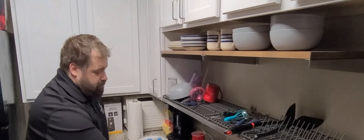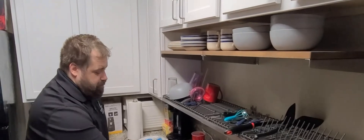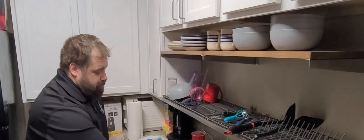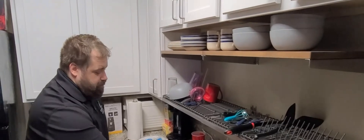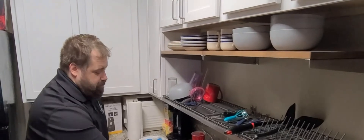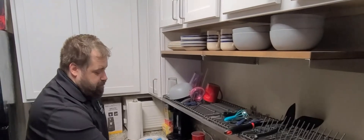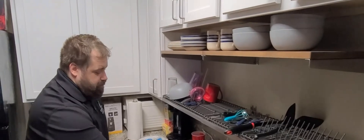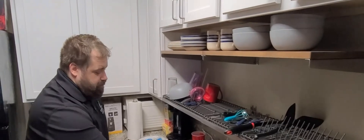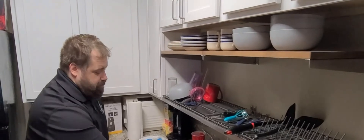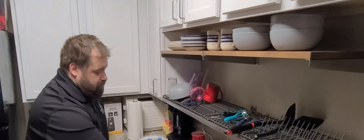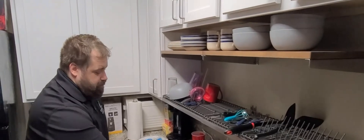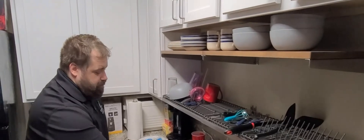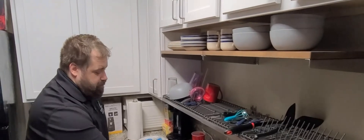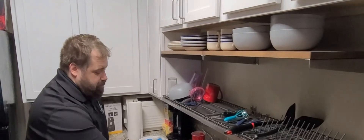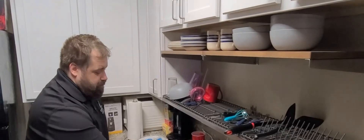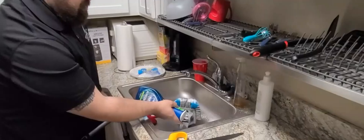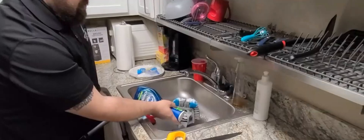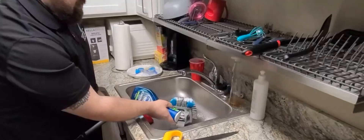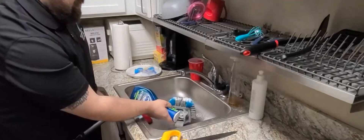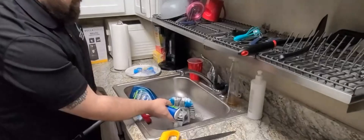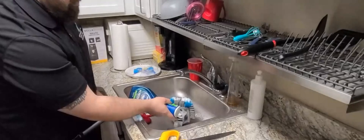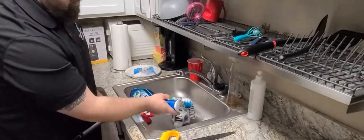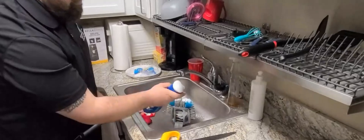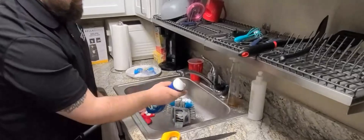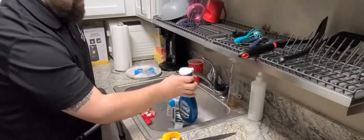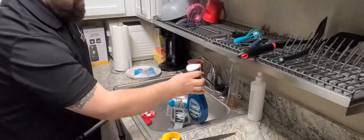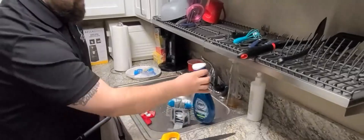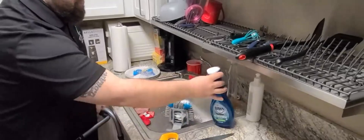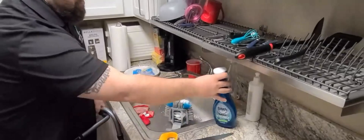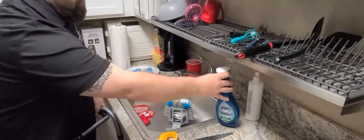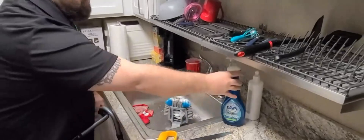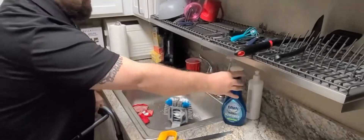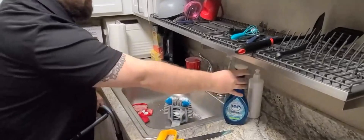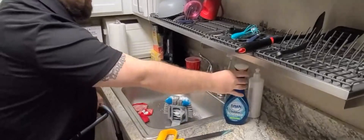and on the inside here,